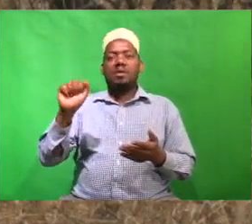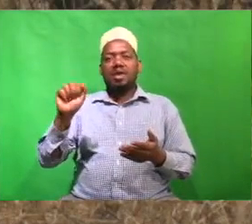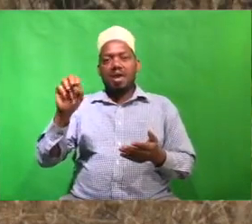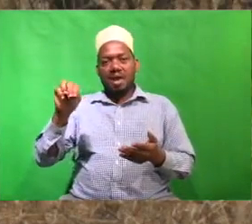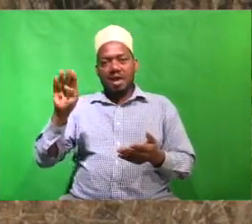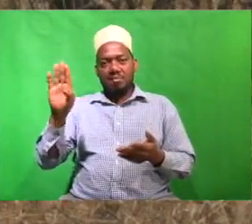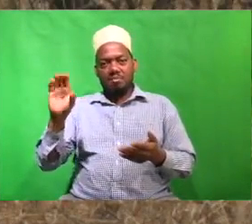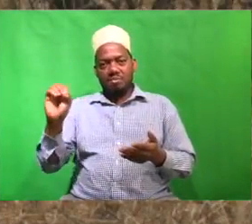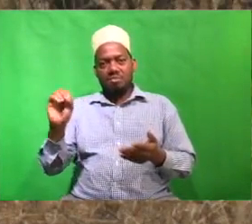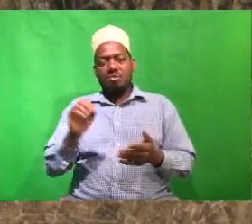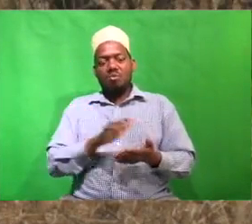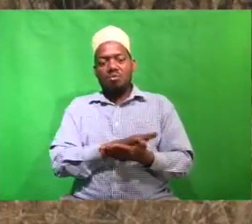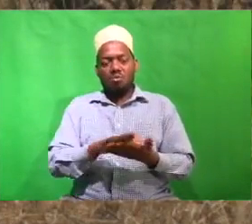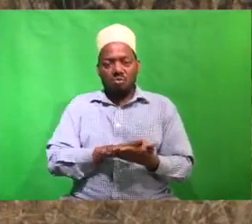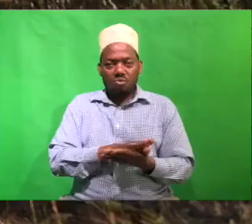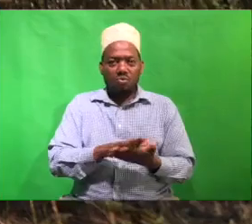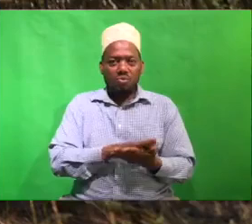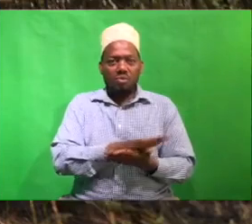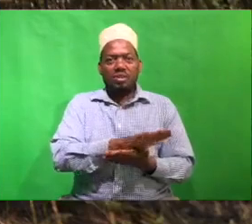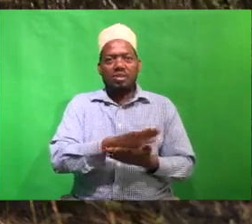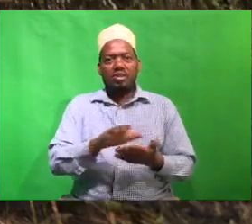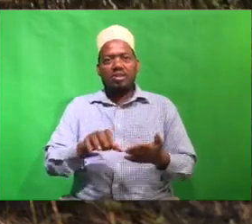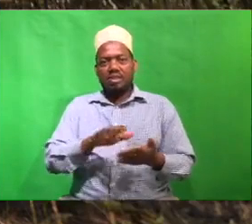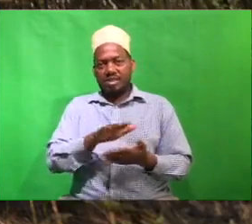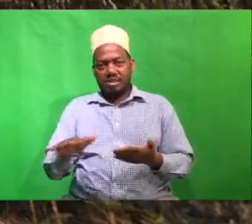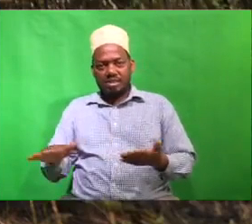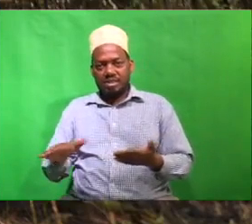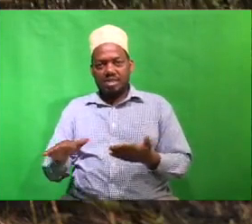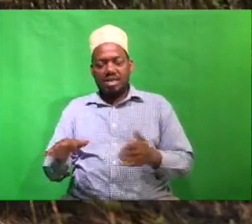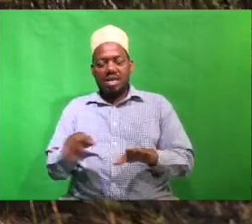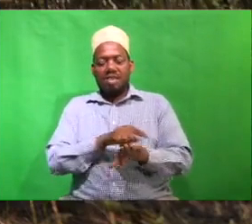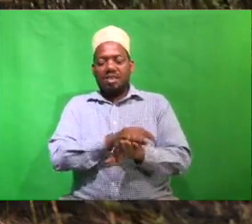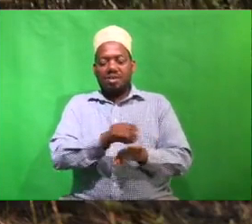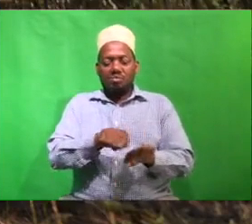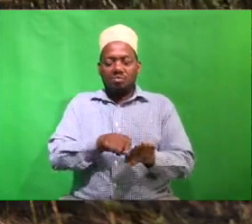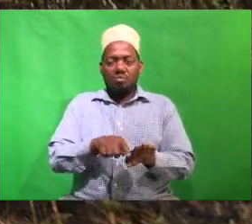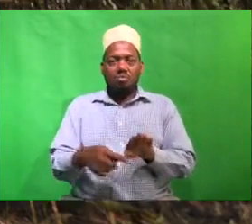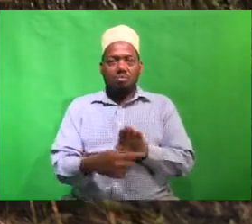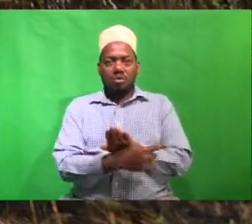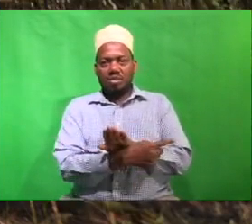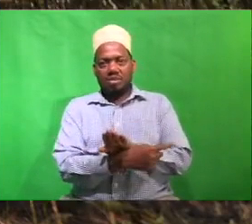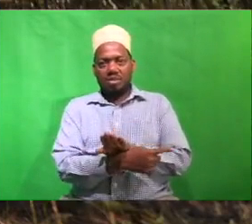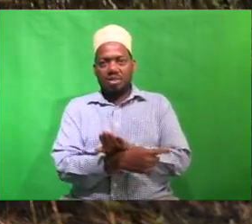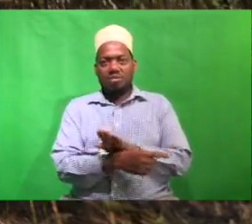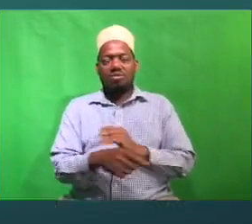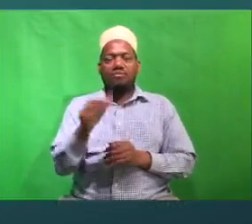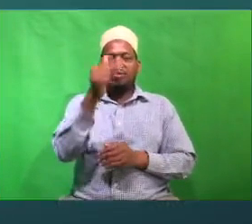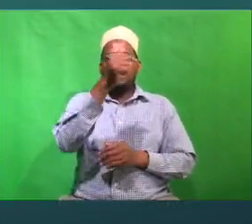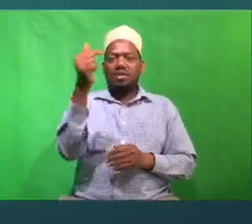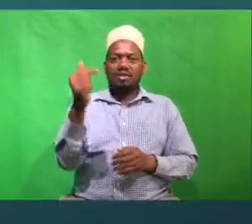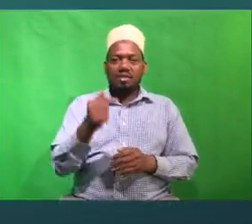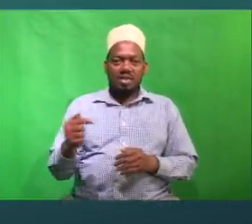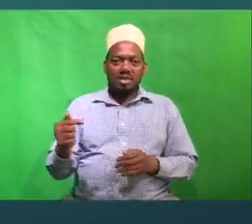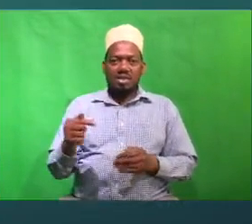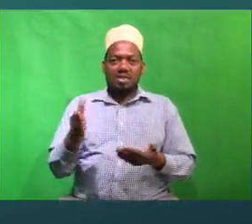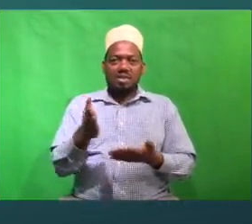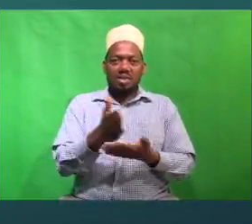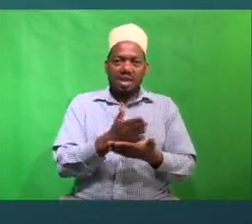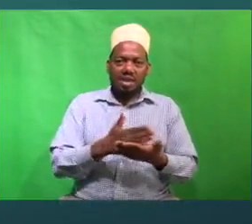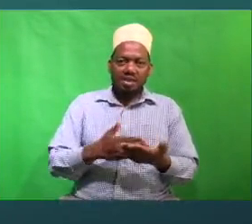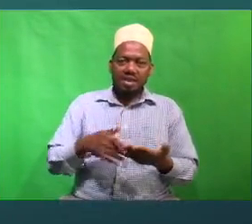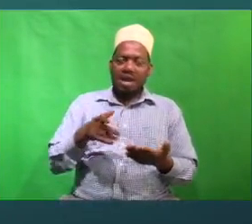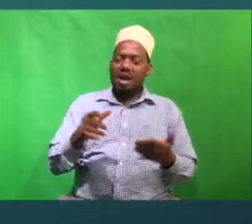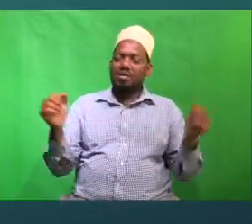southern western, we talk about southern western of Tanzania. This area do